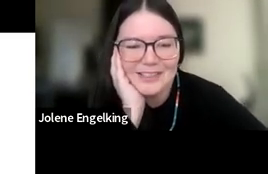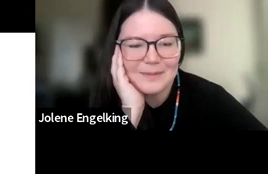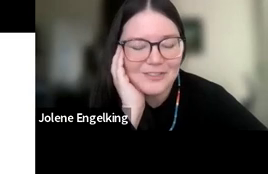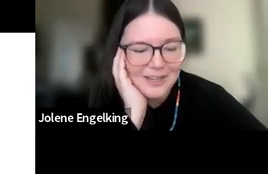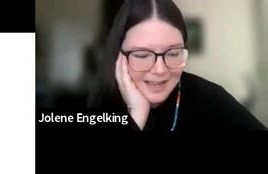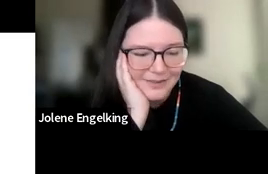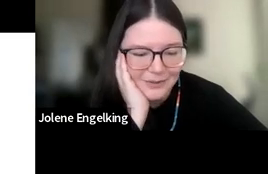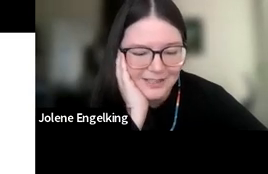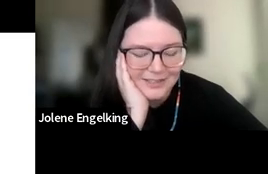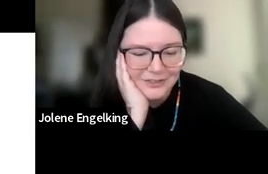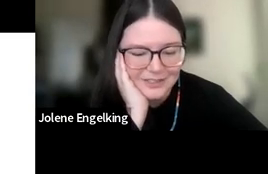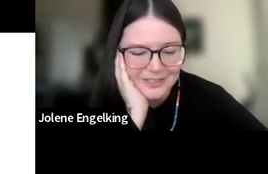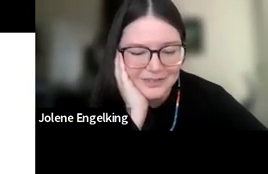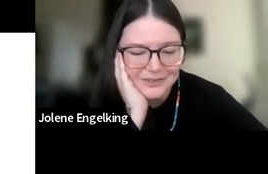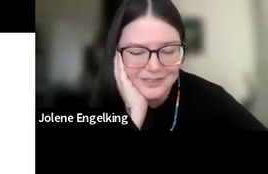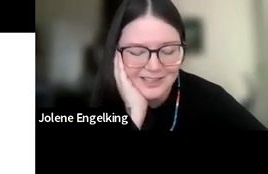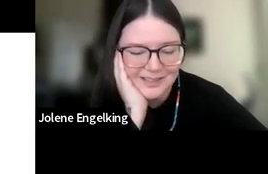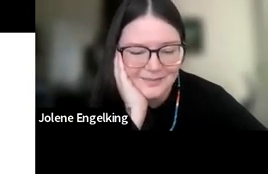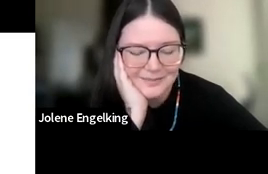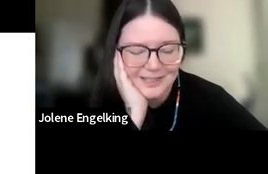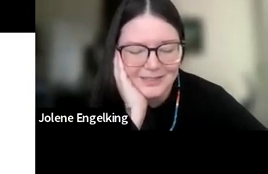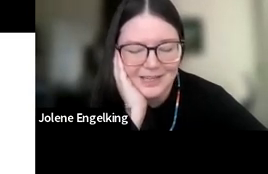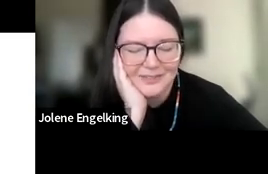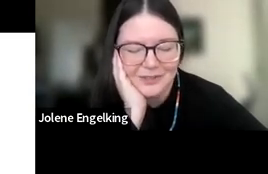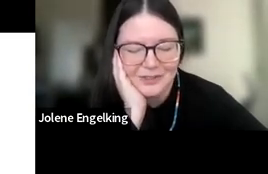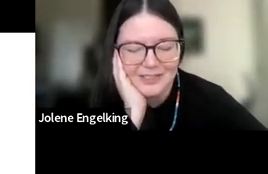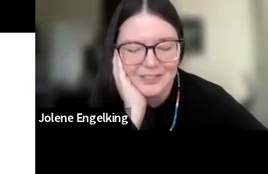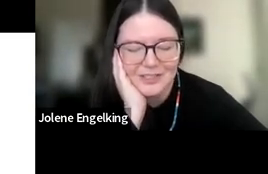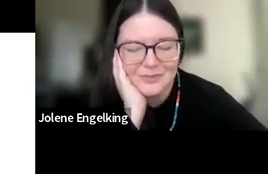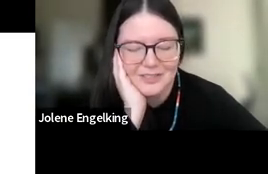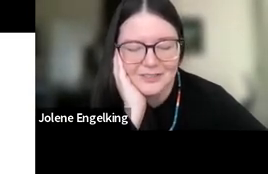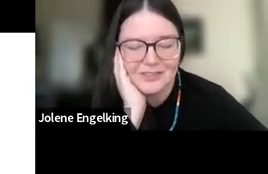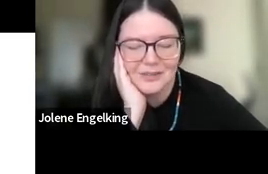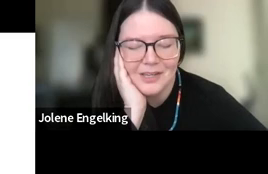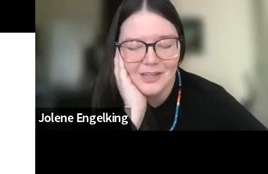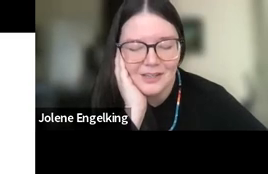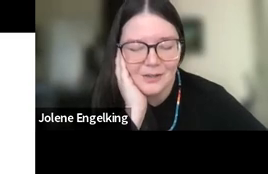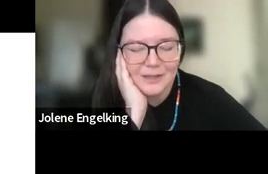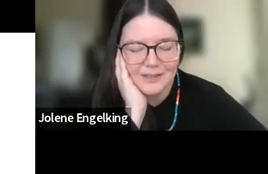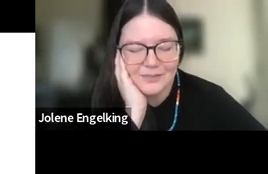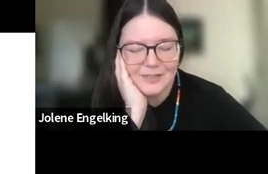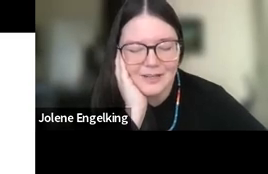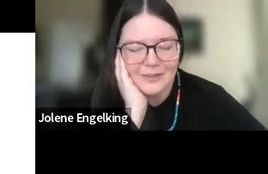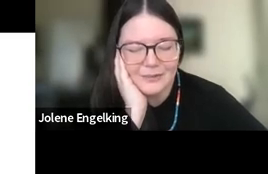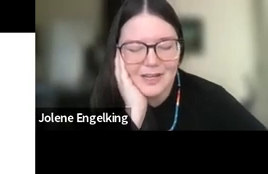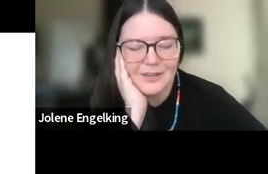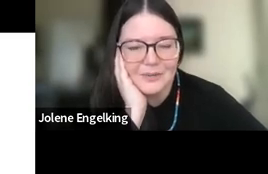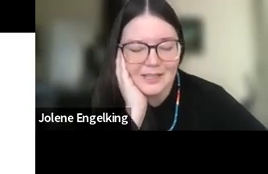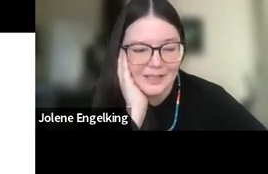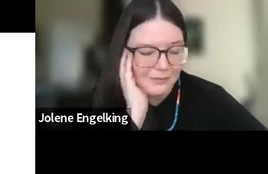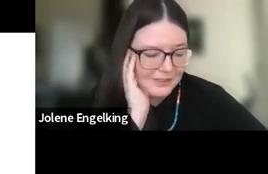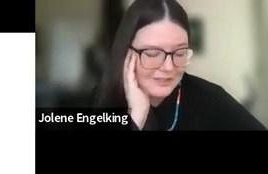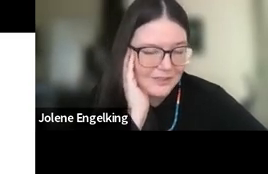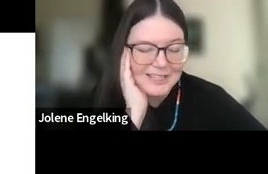But really the space right now that we're going to enter into, as we kind of do a transition, as we start to, you know, plant our feet on the